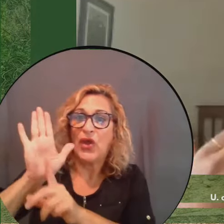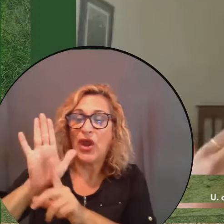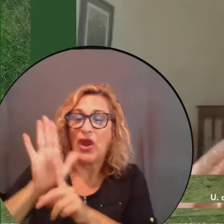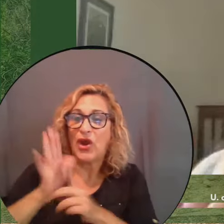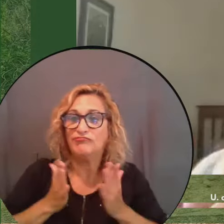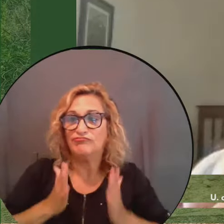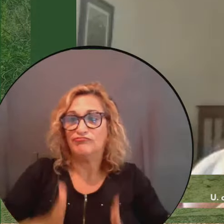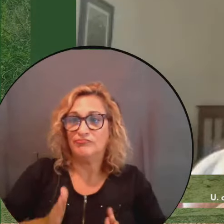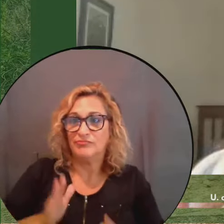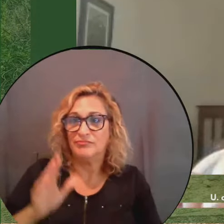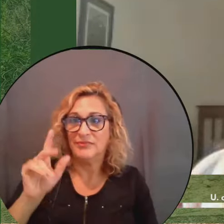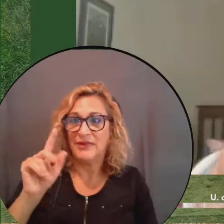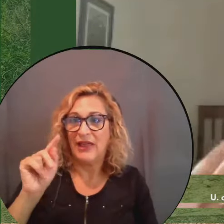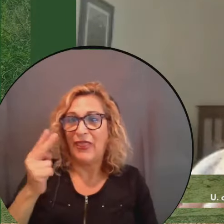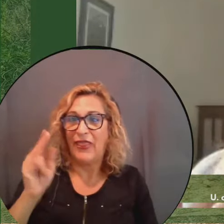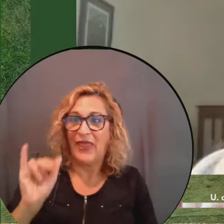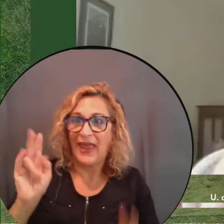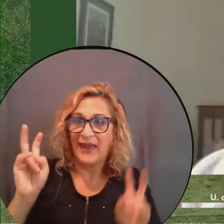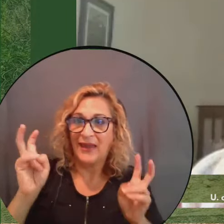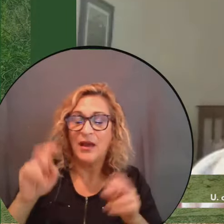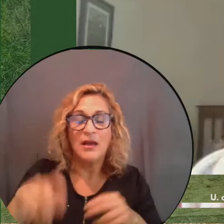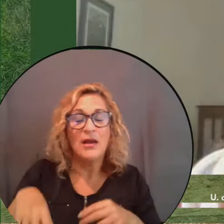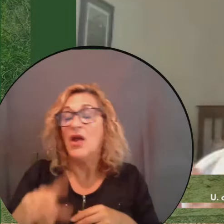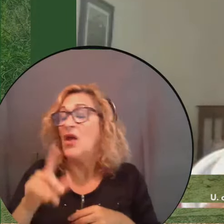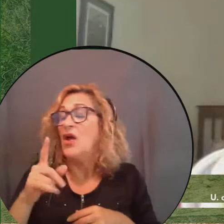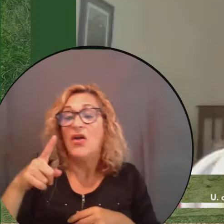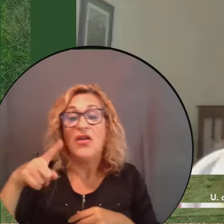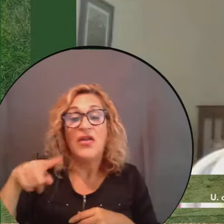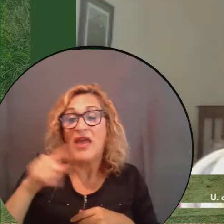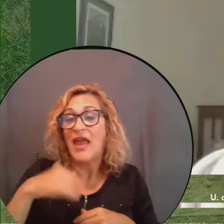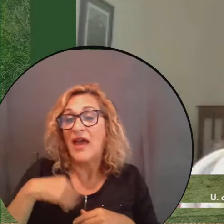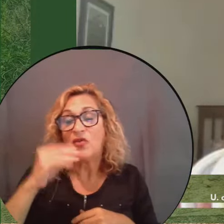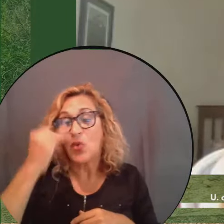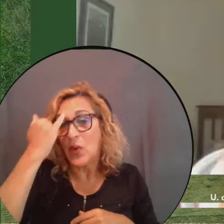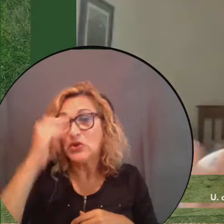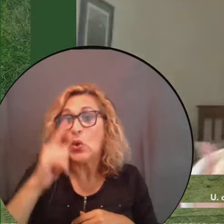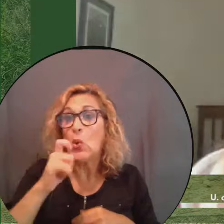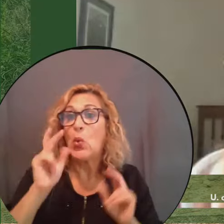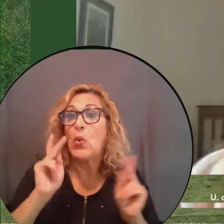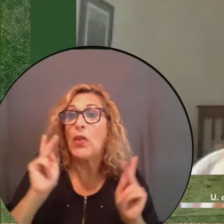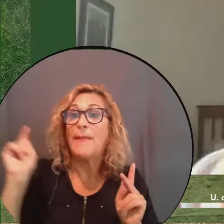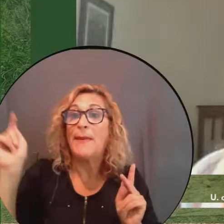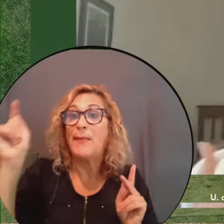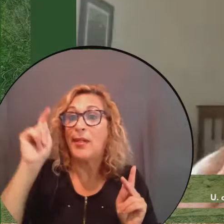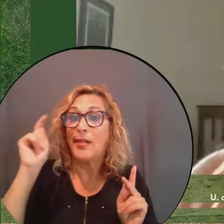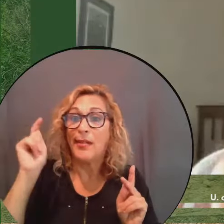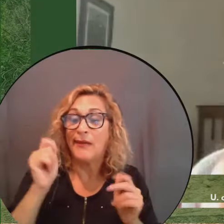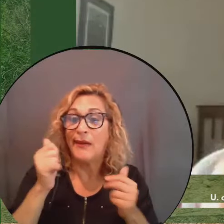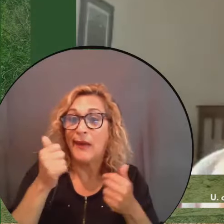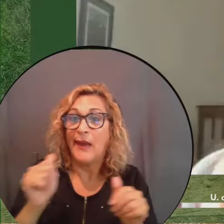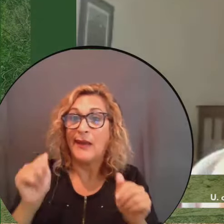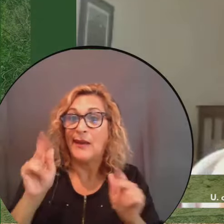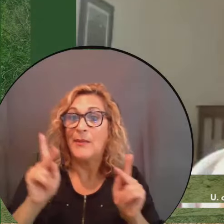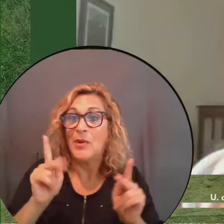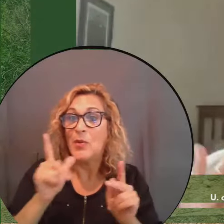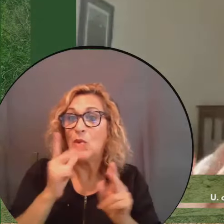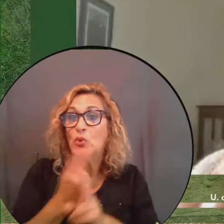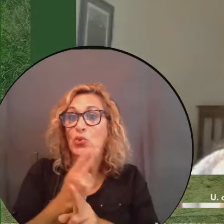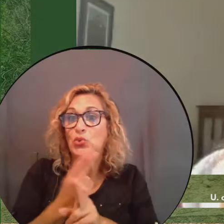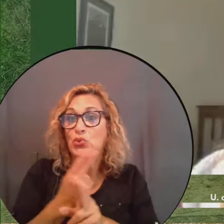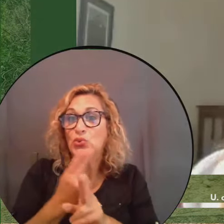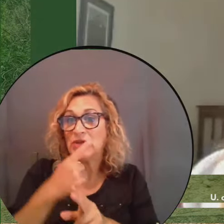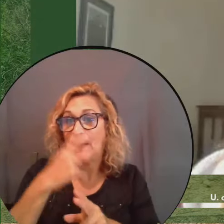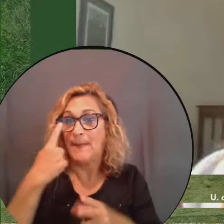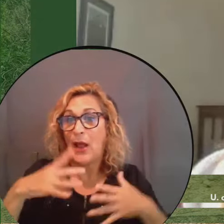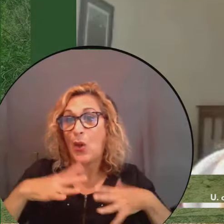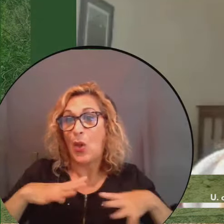are literally have no idea who the people are. The people are interchangeable because they wear black clothes and